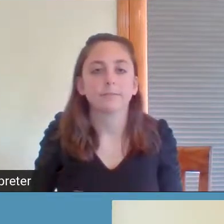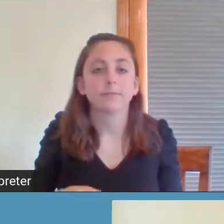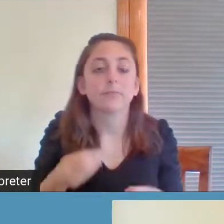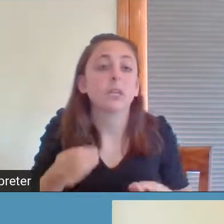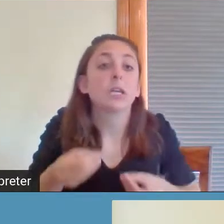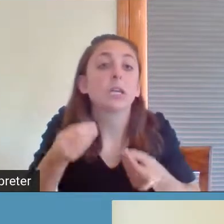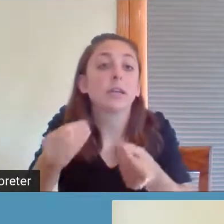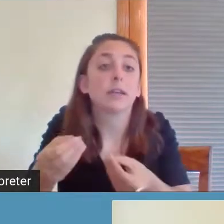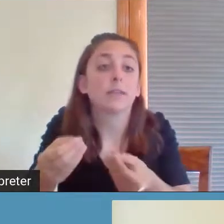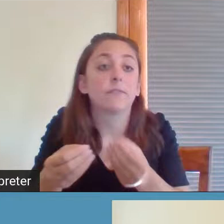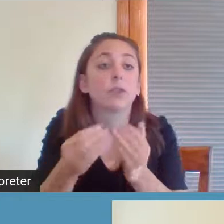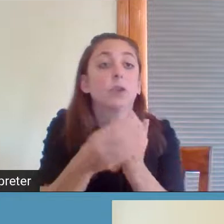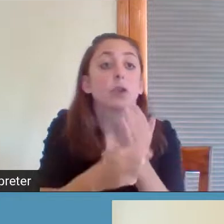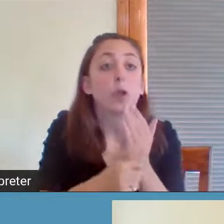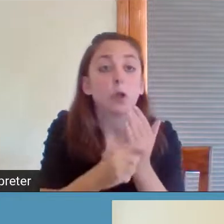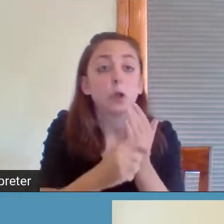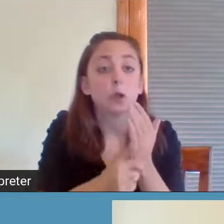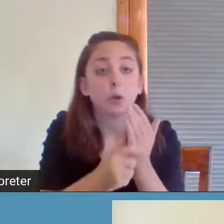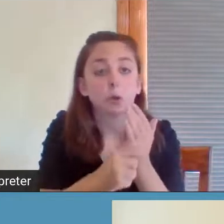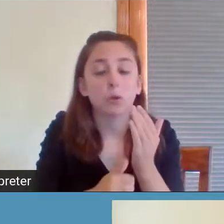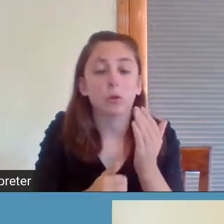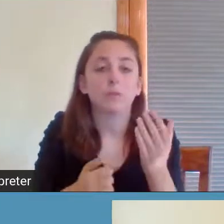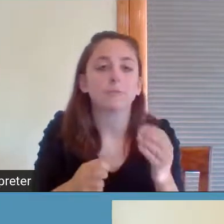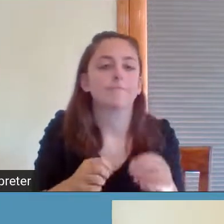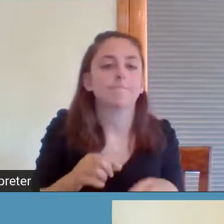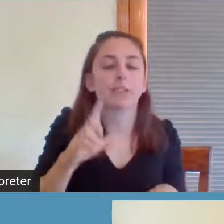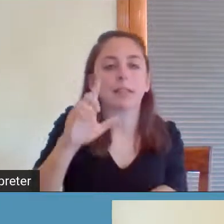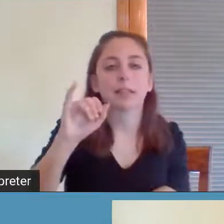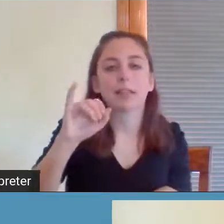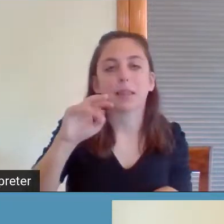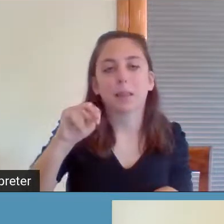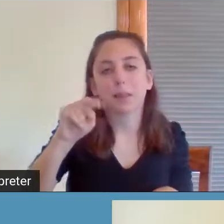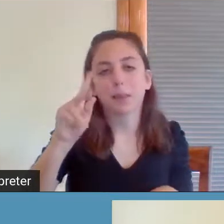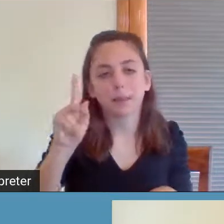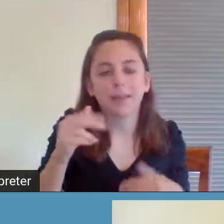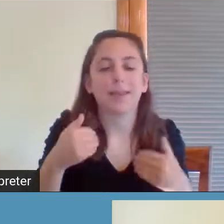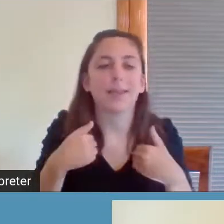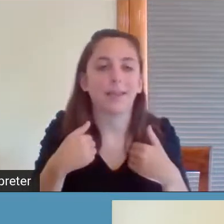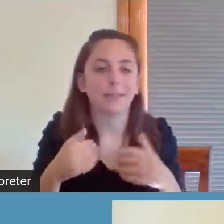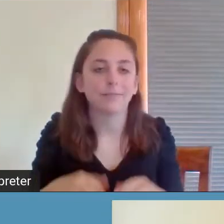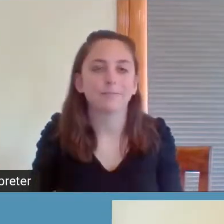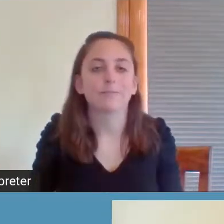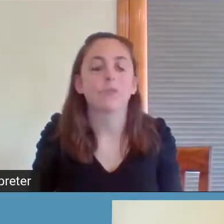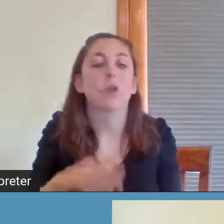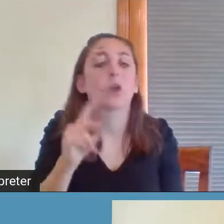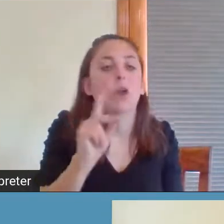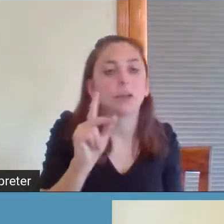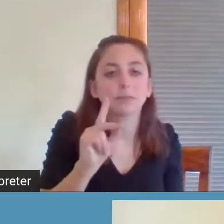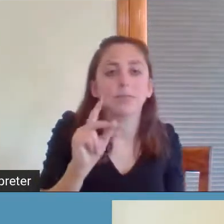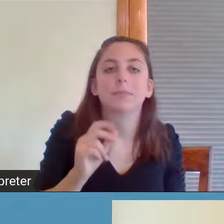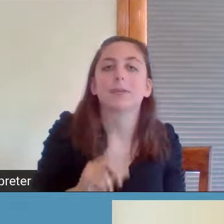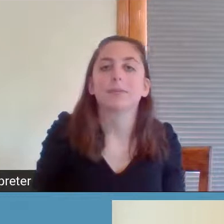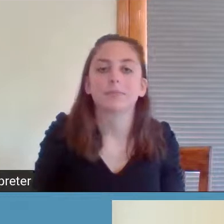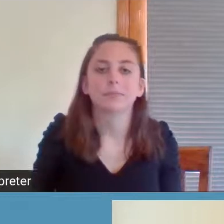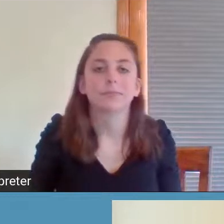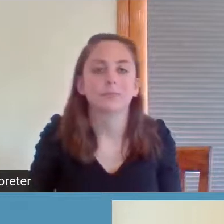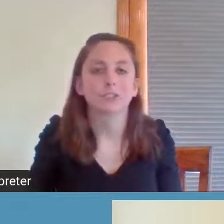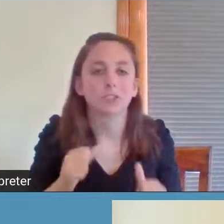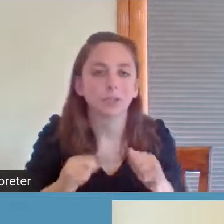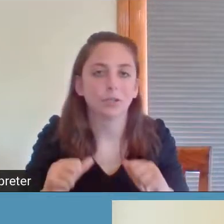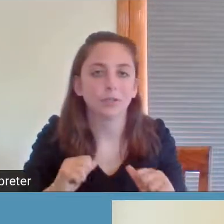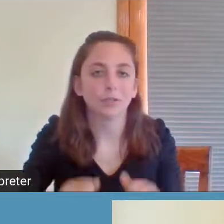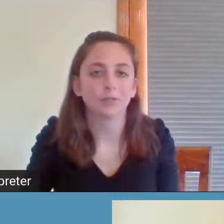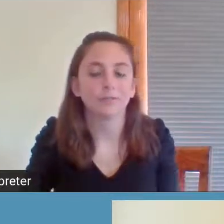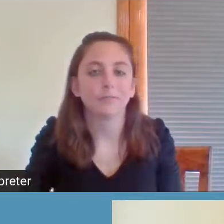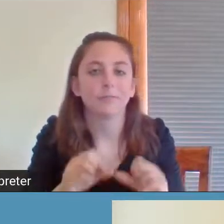has the links at the bottom. Nice. For the Consmatrix shows, which you can still go into. It's exciting. All right. I